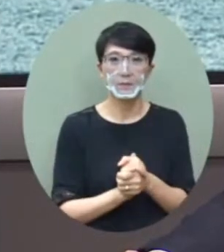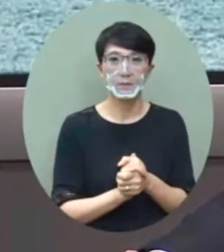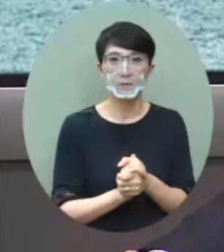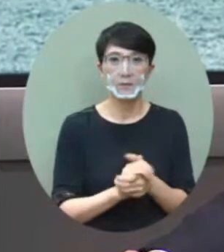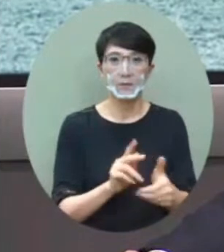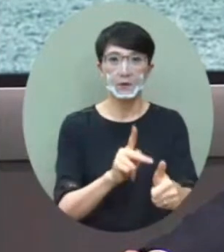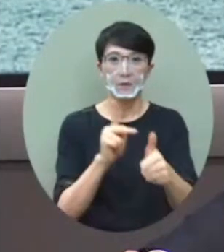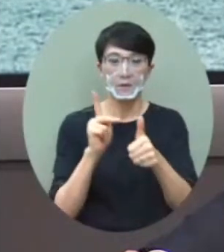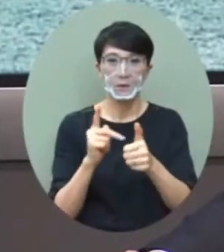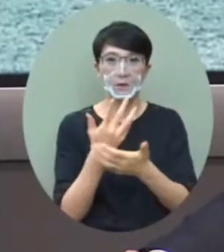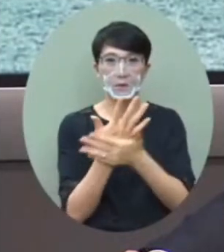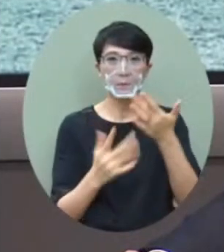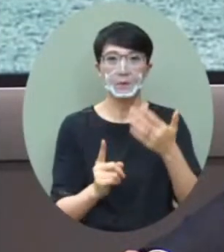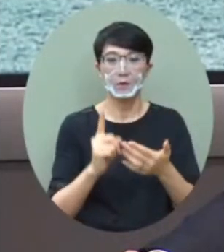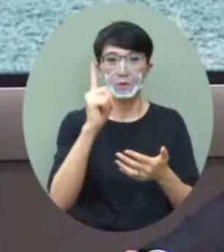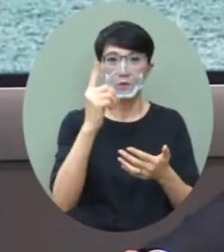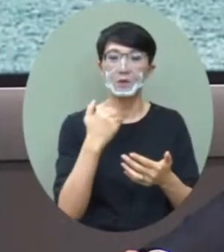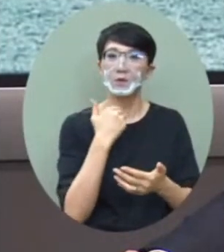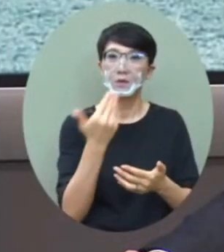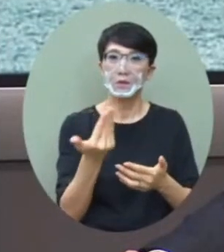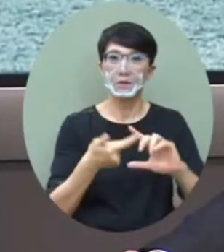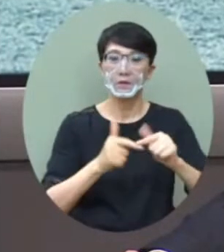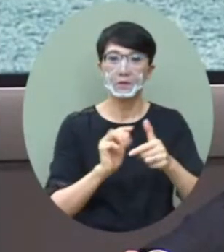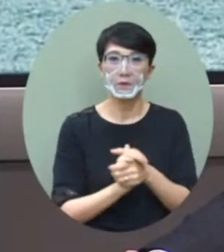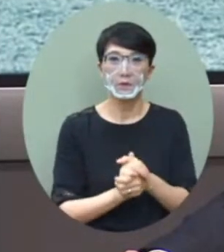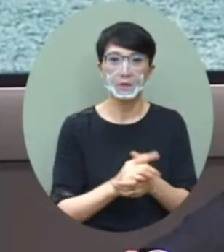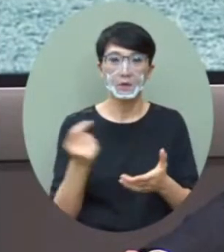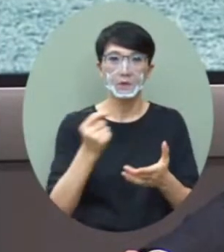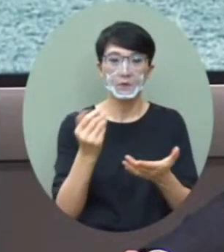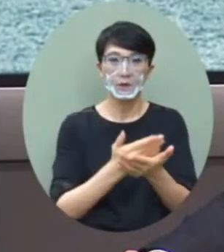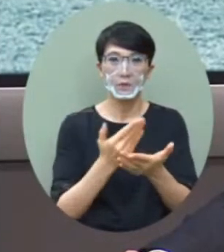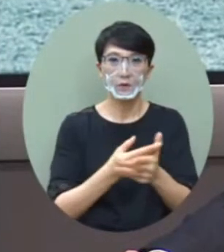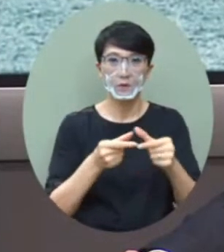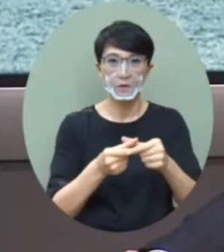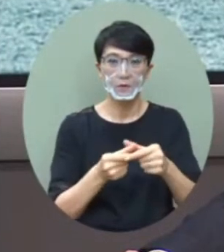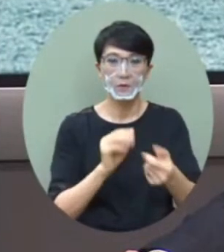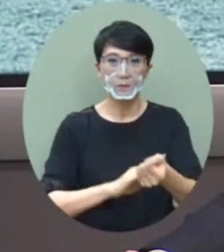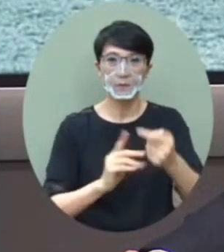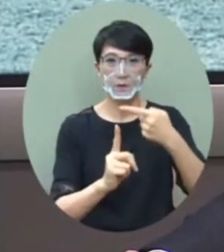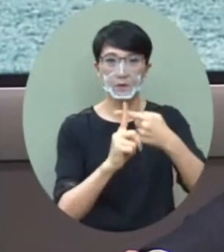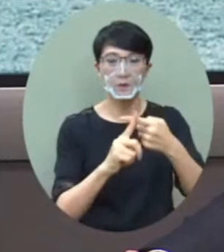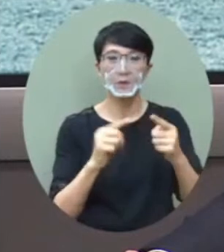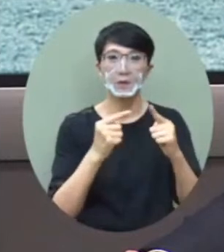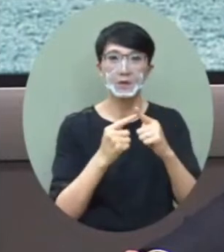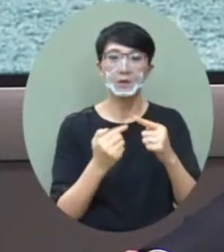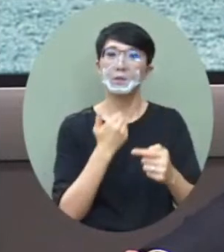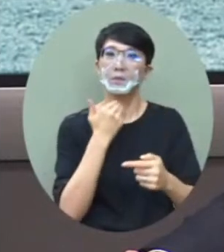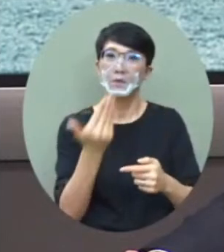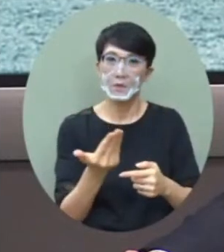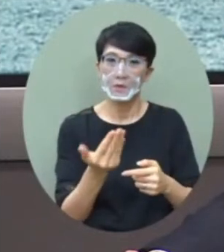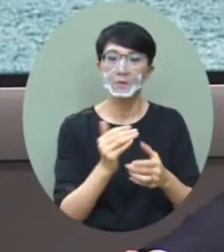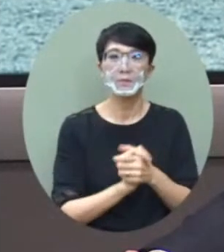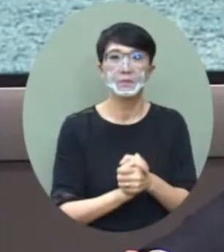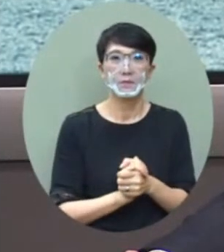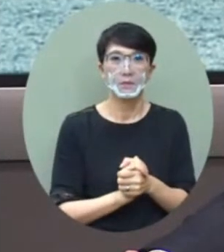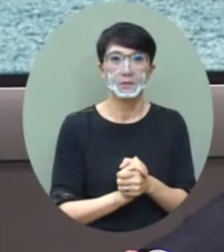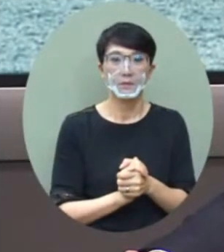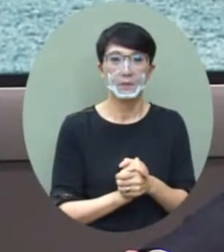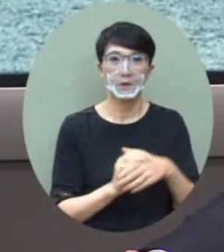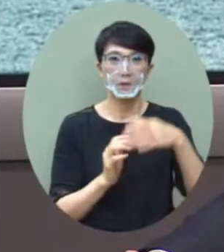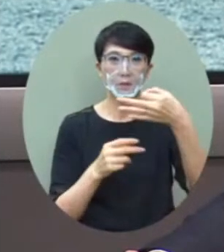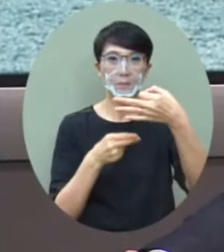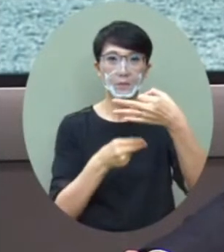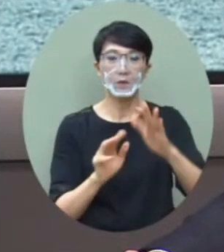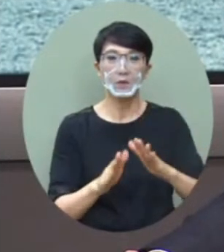cases. Starting from the 7th of March, we've launched this declaration system, which is online for